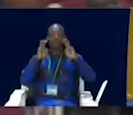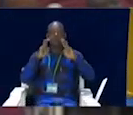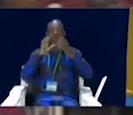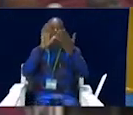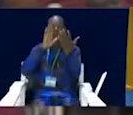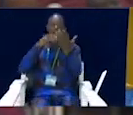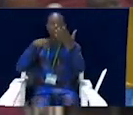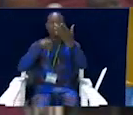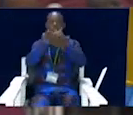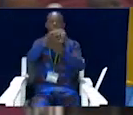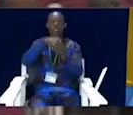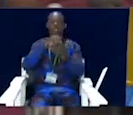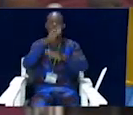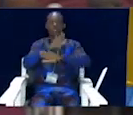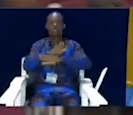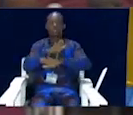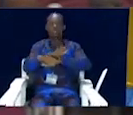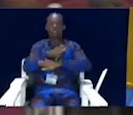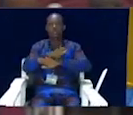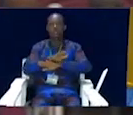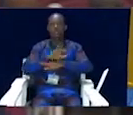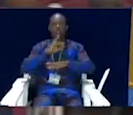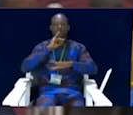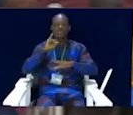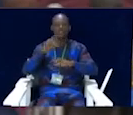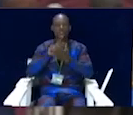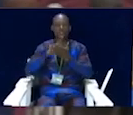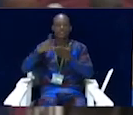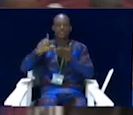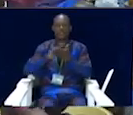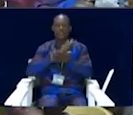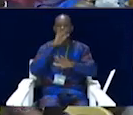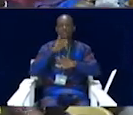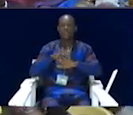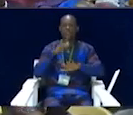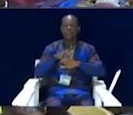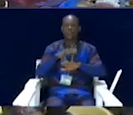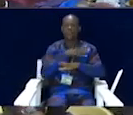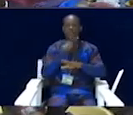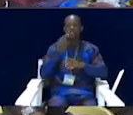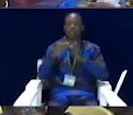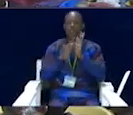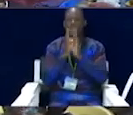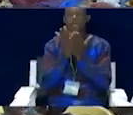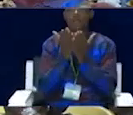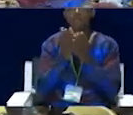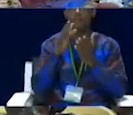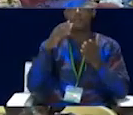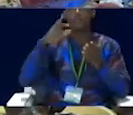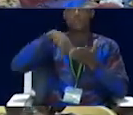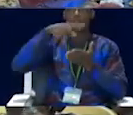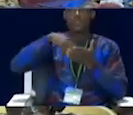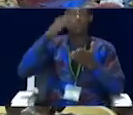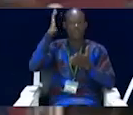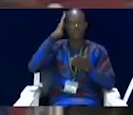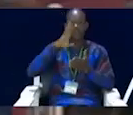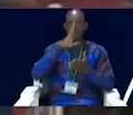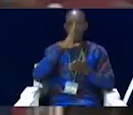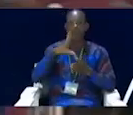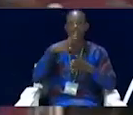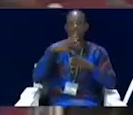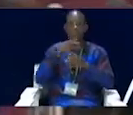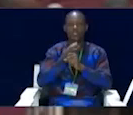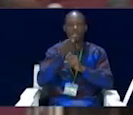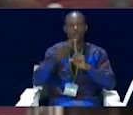our Bible text will be taken from Mark chapter 5, from verse 25 to 29.